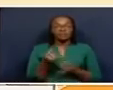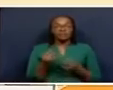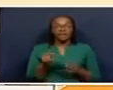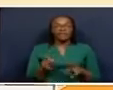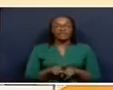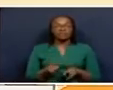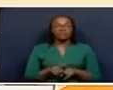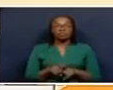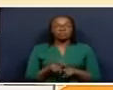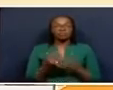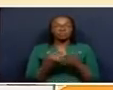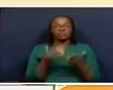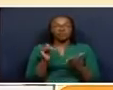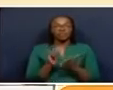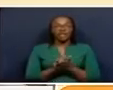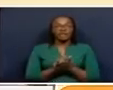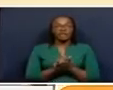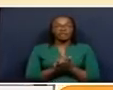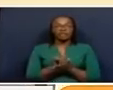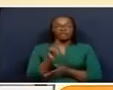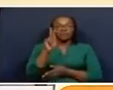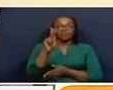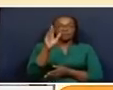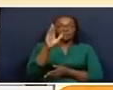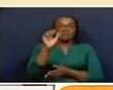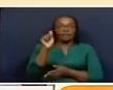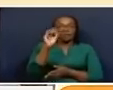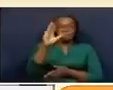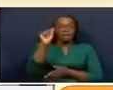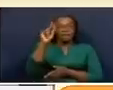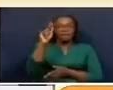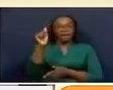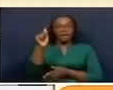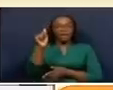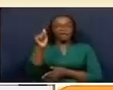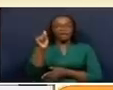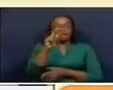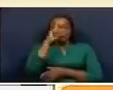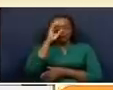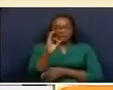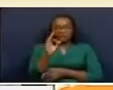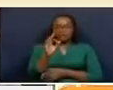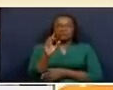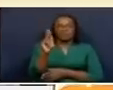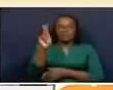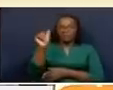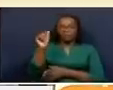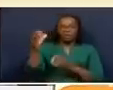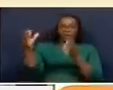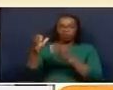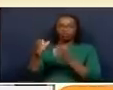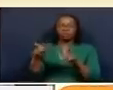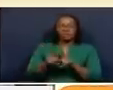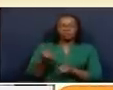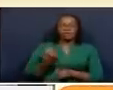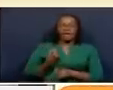said this before, the Kabaka does not dance. The Kabaka is serious. The Kabaka is regal. Our leaders